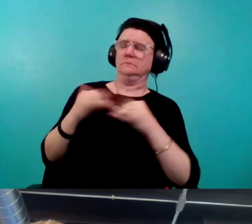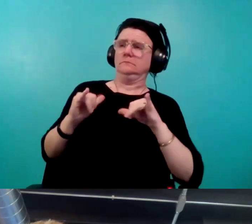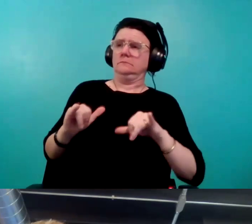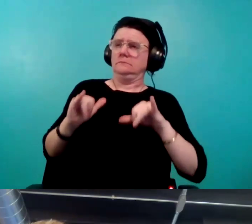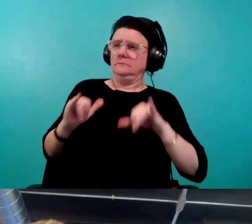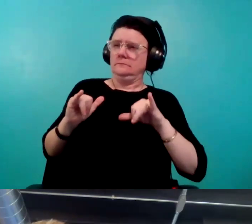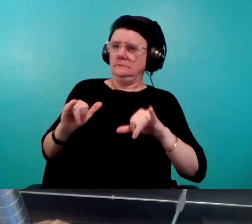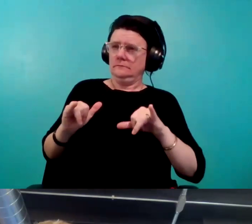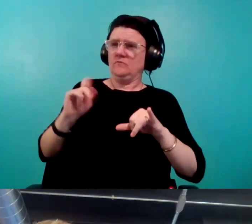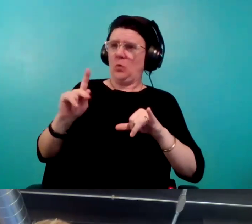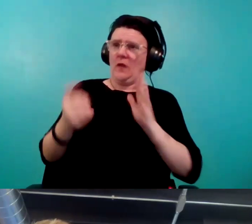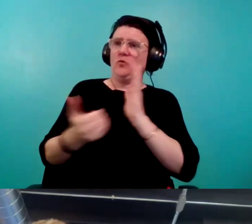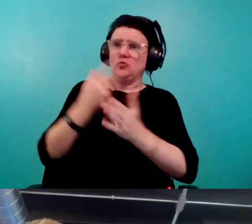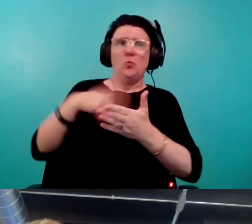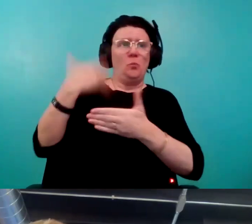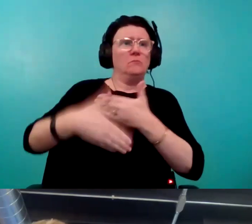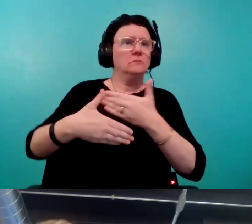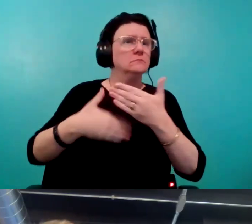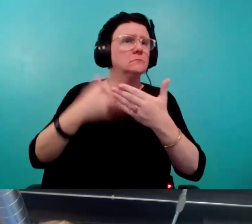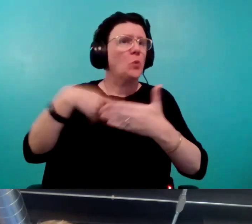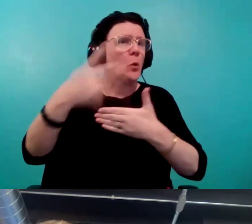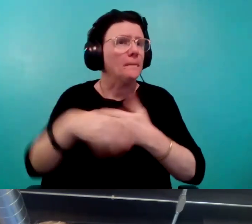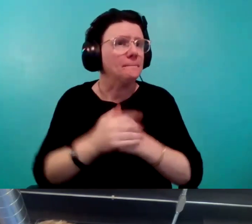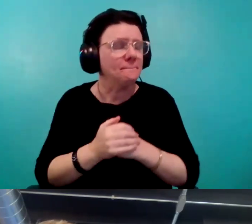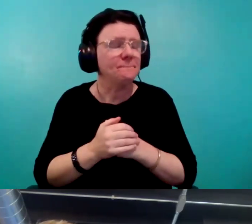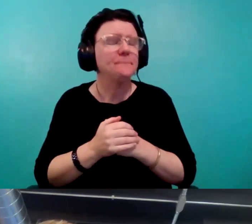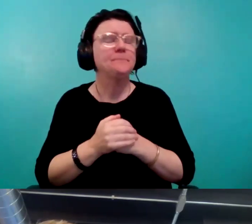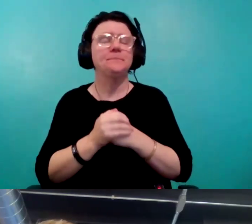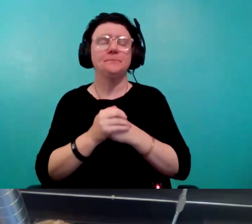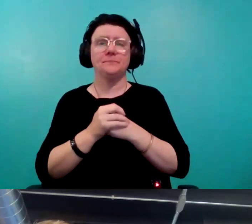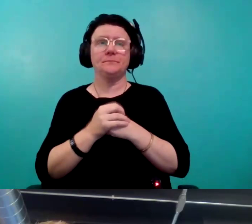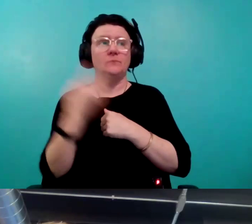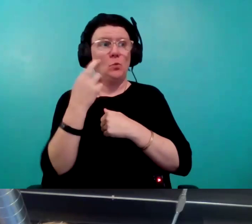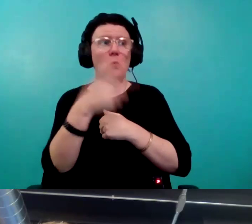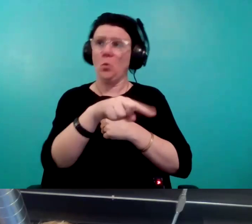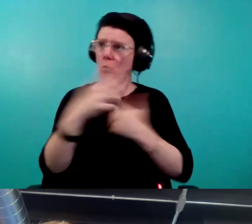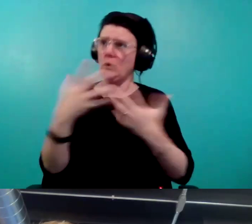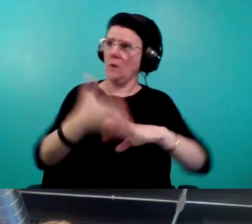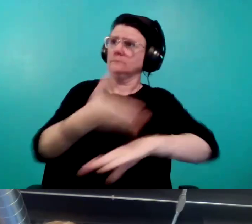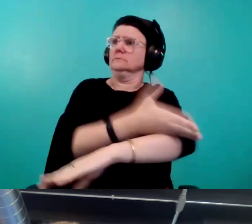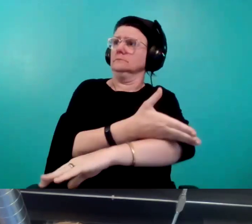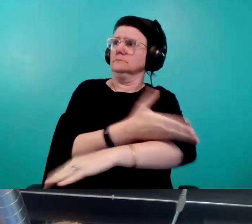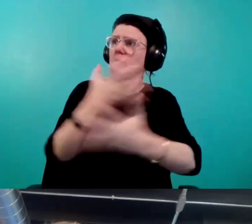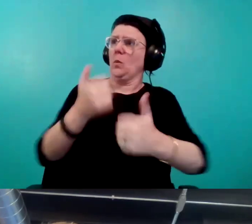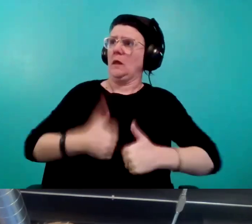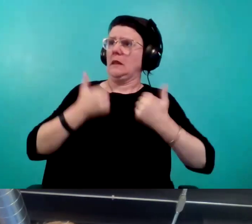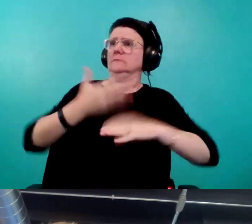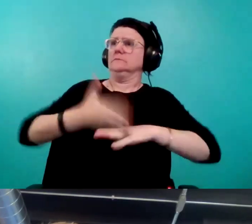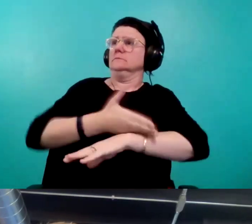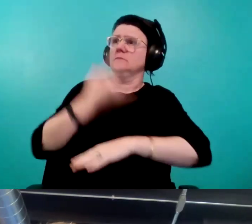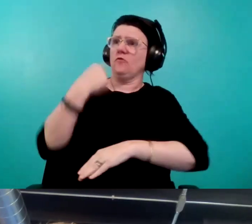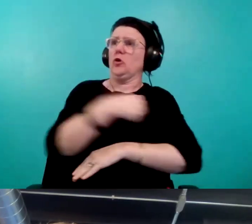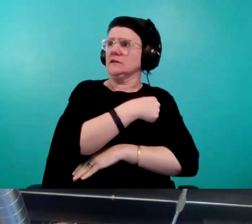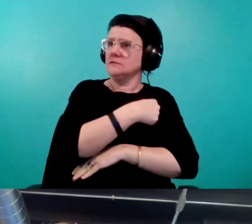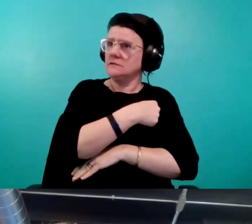the next program at Northwestern, and to realize that they want to continue to move forward and make things better for